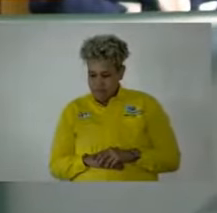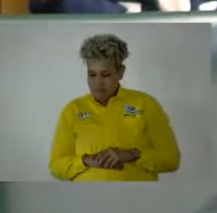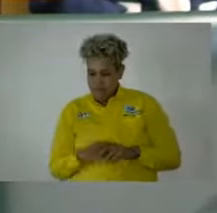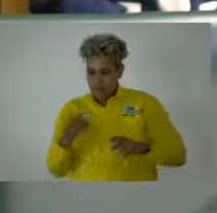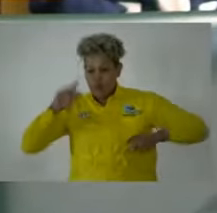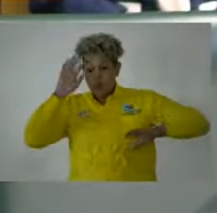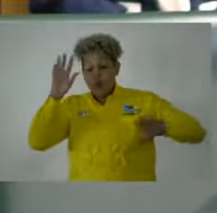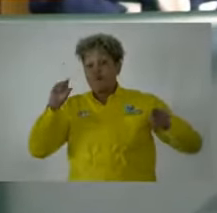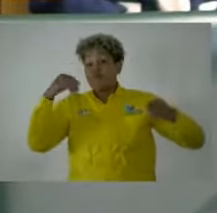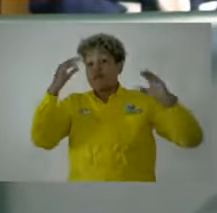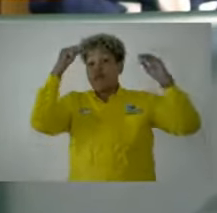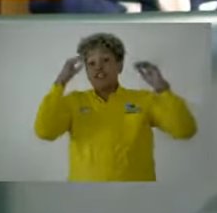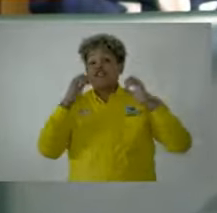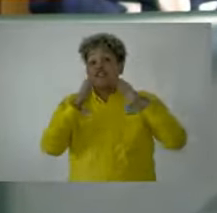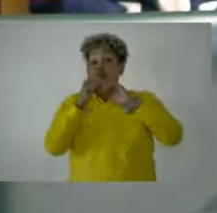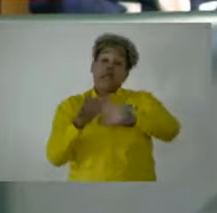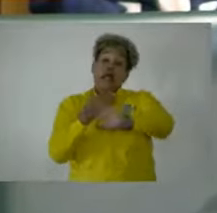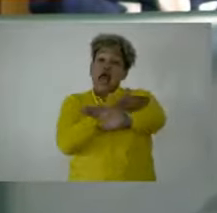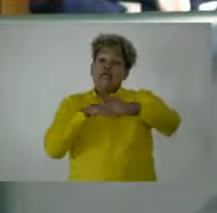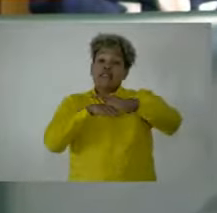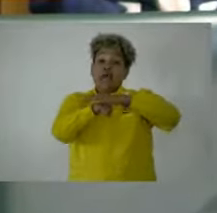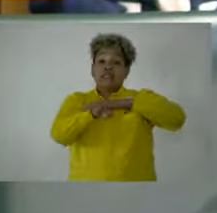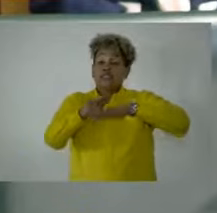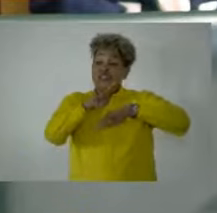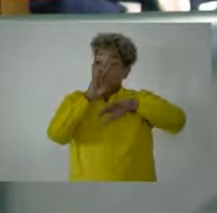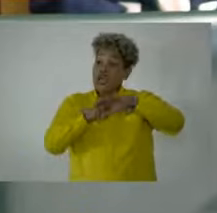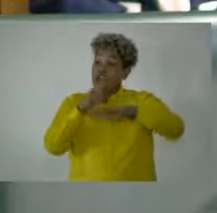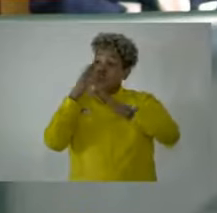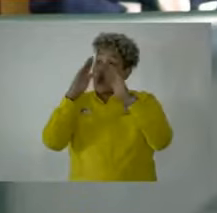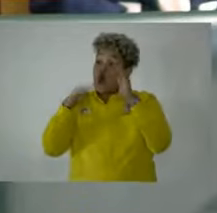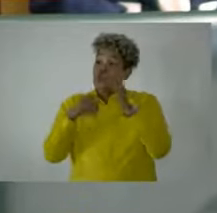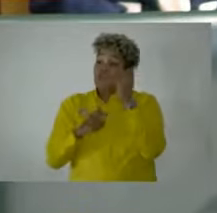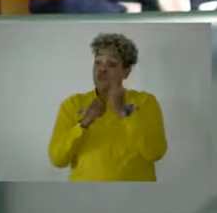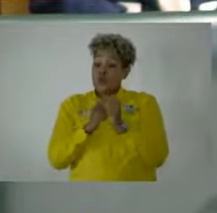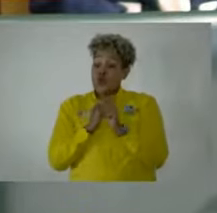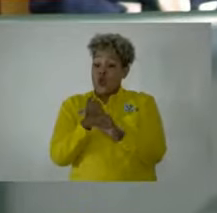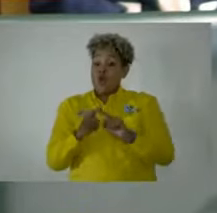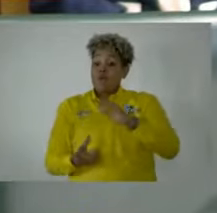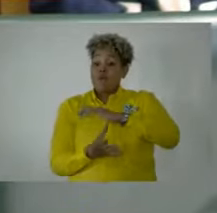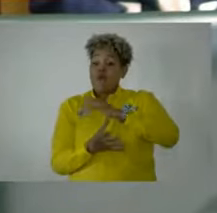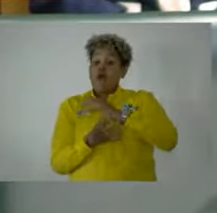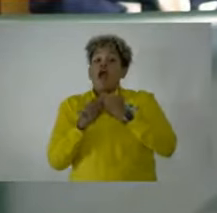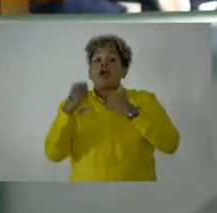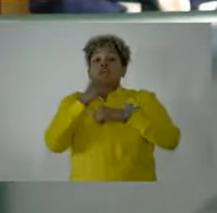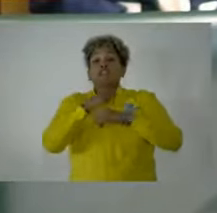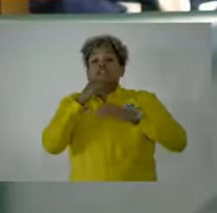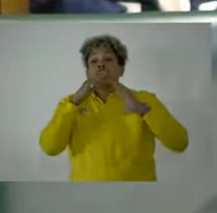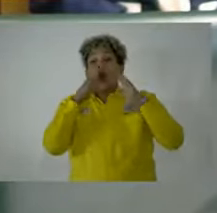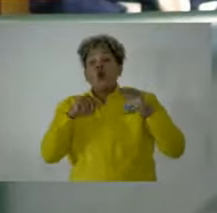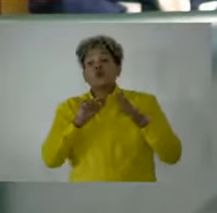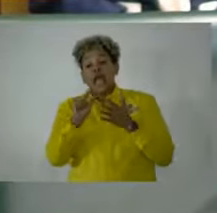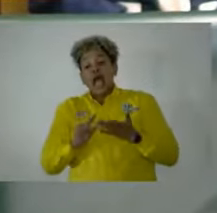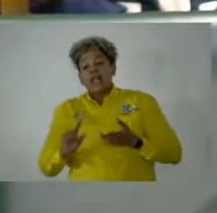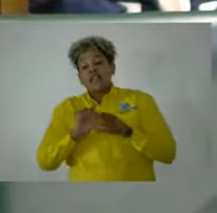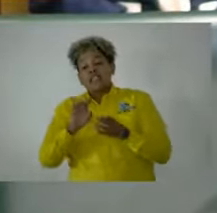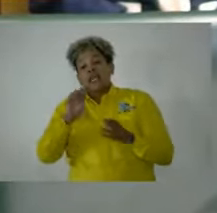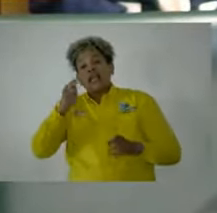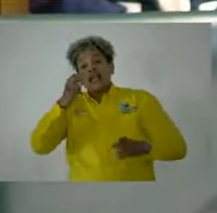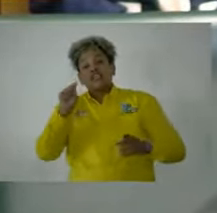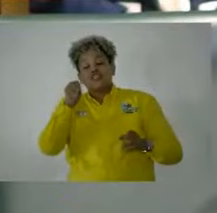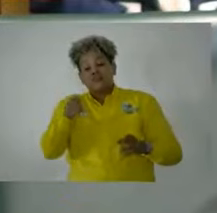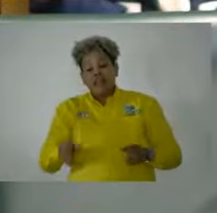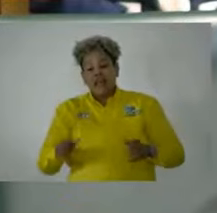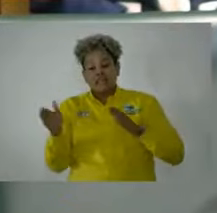We will provide teachers with enhanced access to National Housing Trust loans and priority in housing allocations in NHT